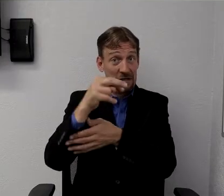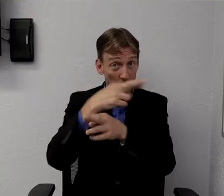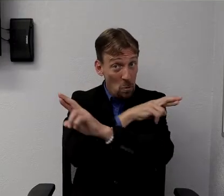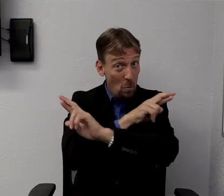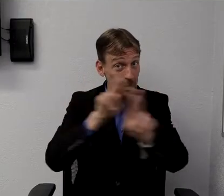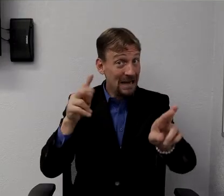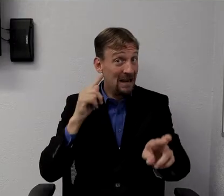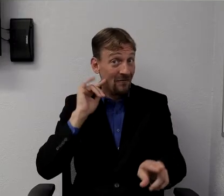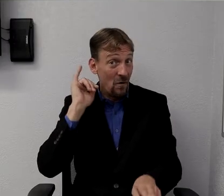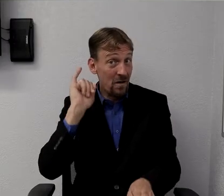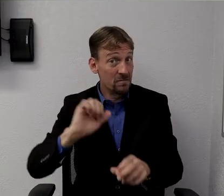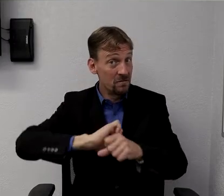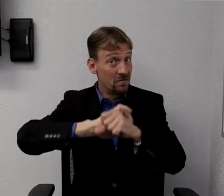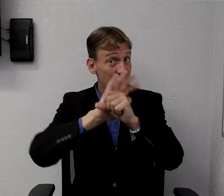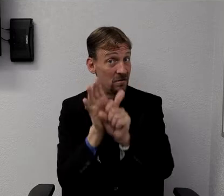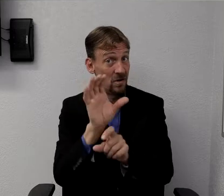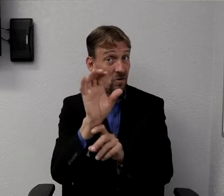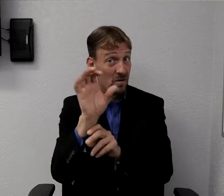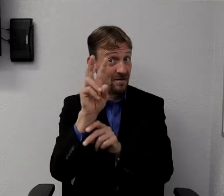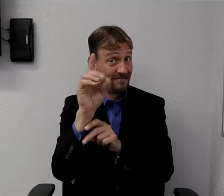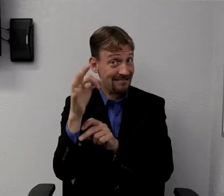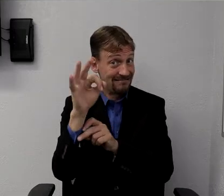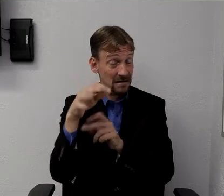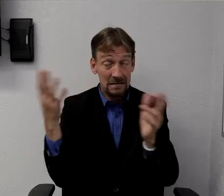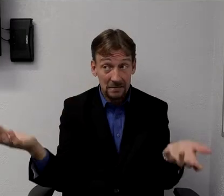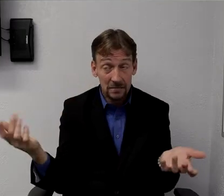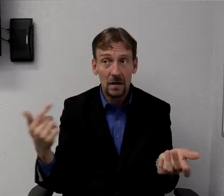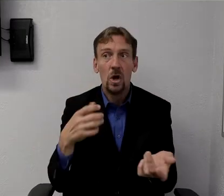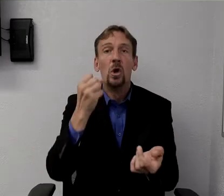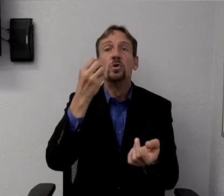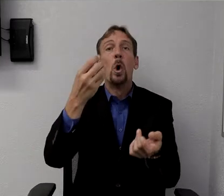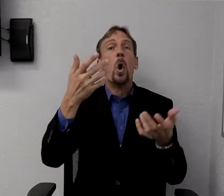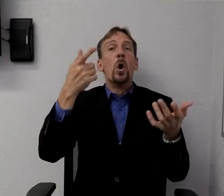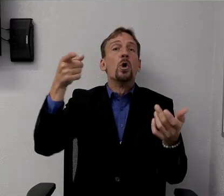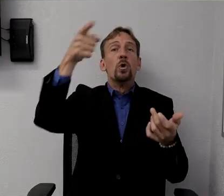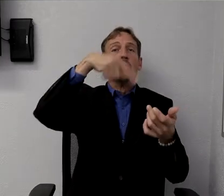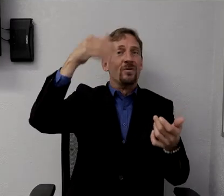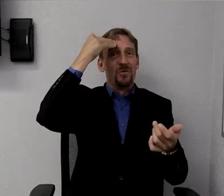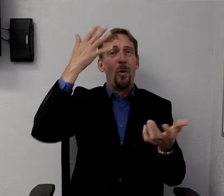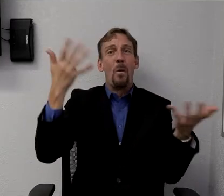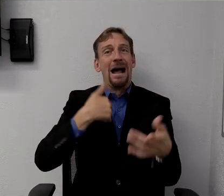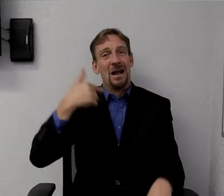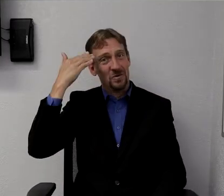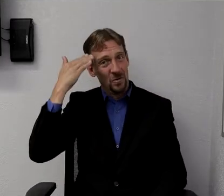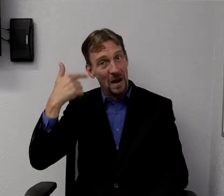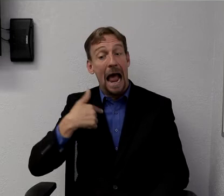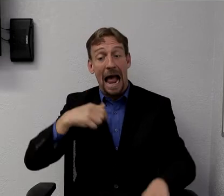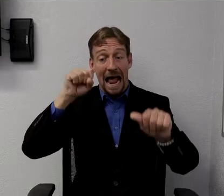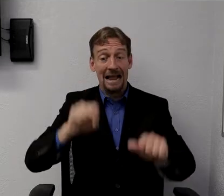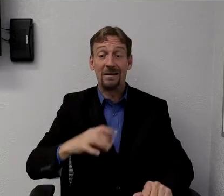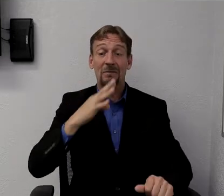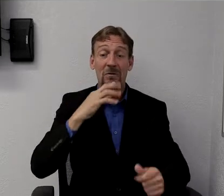Again, my knowledge is probably the same as everybody else. It's what I'm, reading in the paper. I do have the benefit of being able to talk to